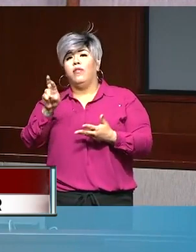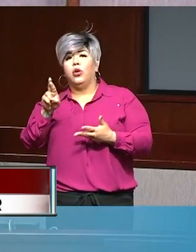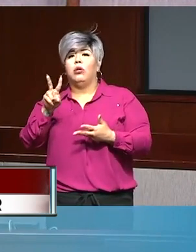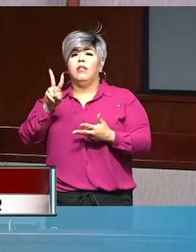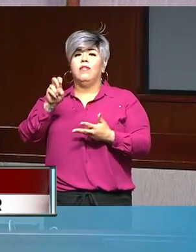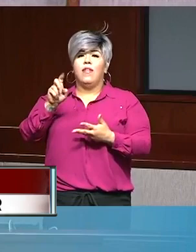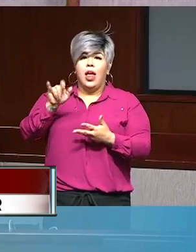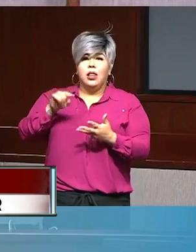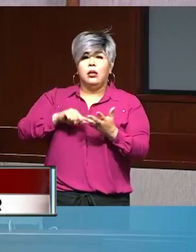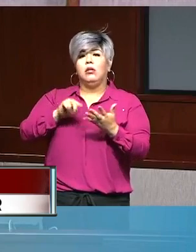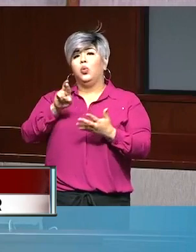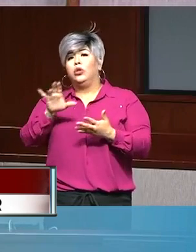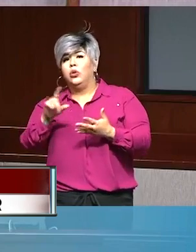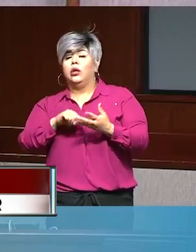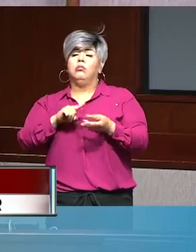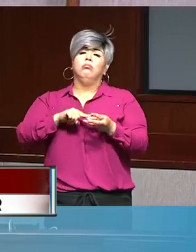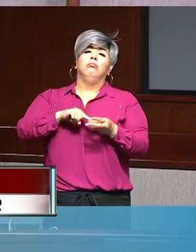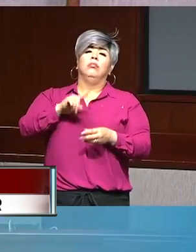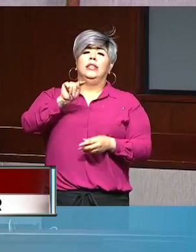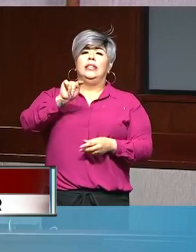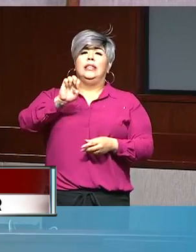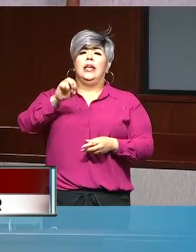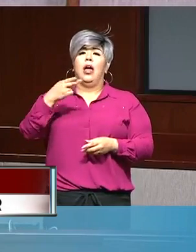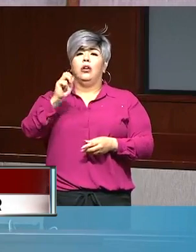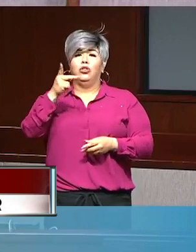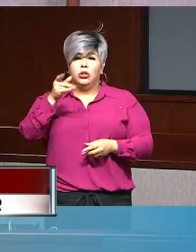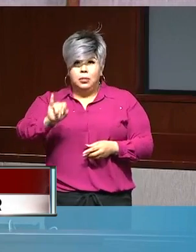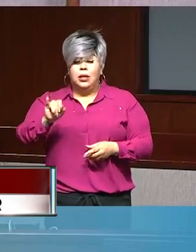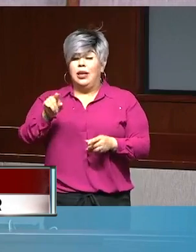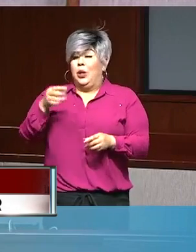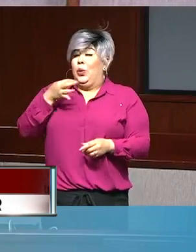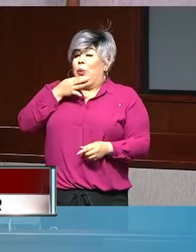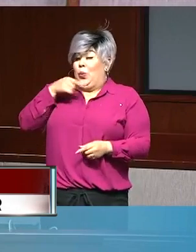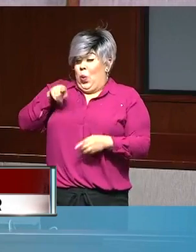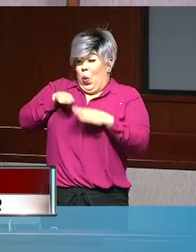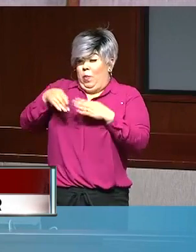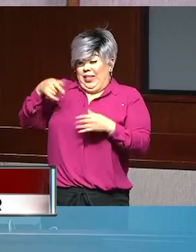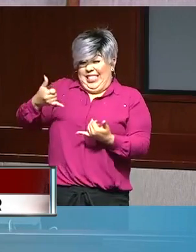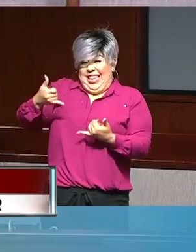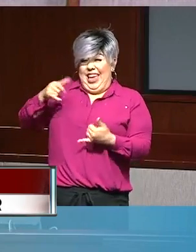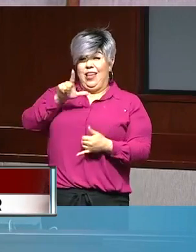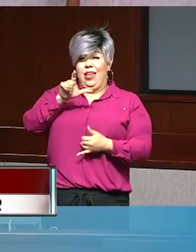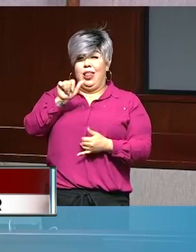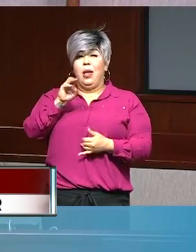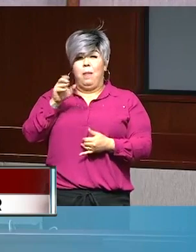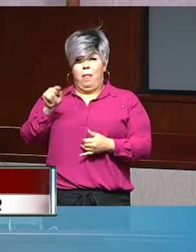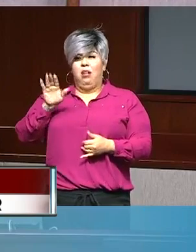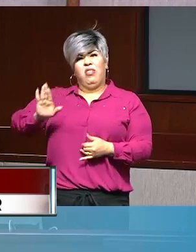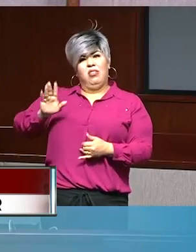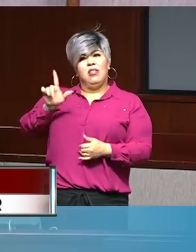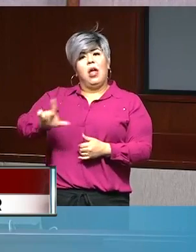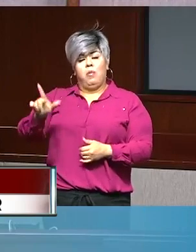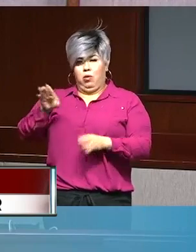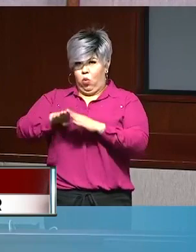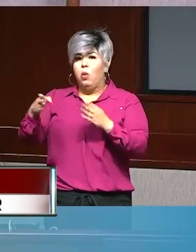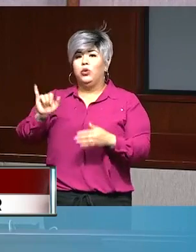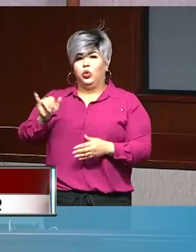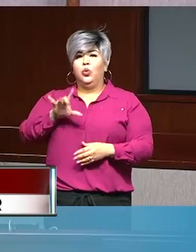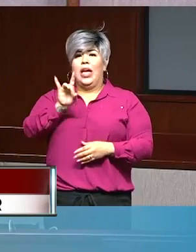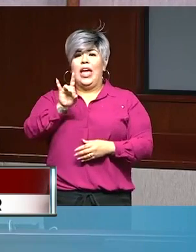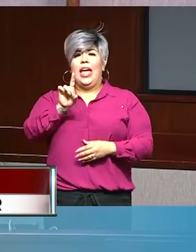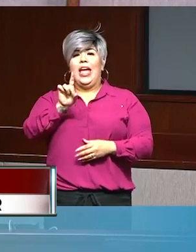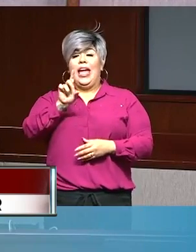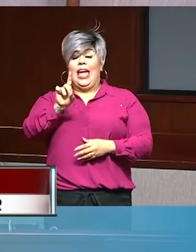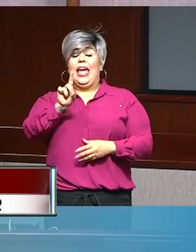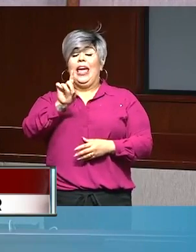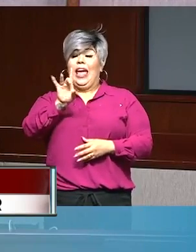Ridgecrest, Tehachapi, and just opening today is the Lamont location at the Kern County Library. That's at